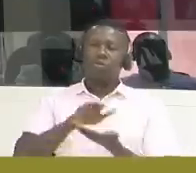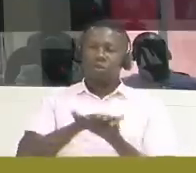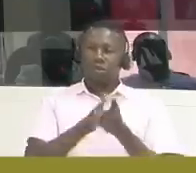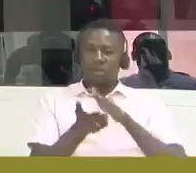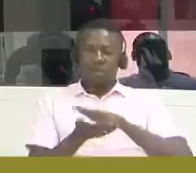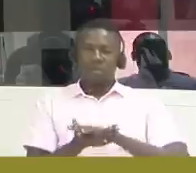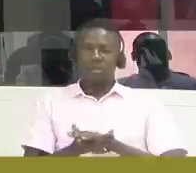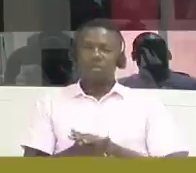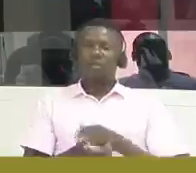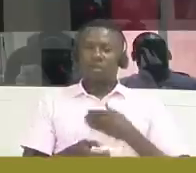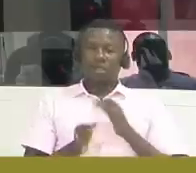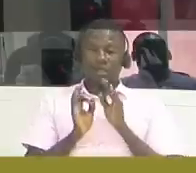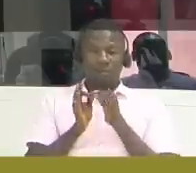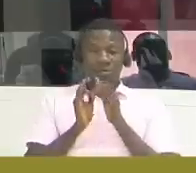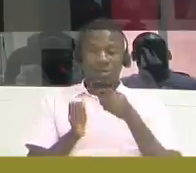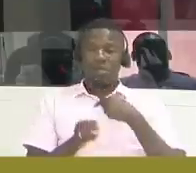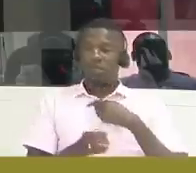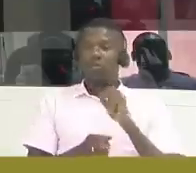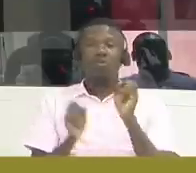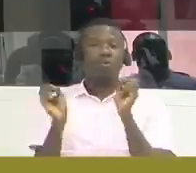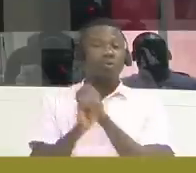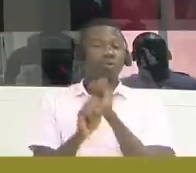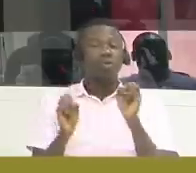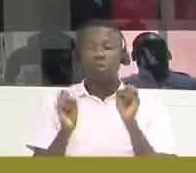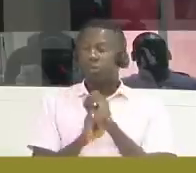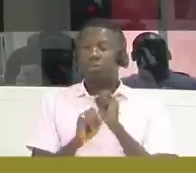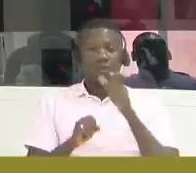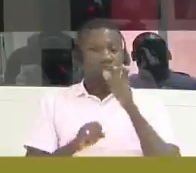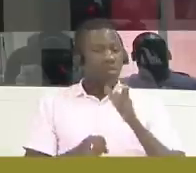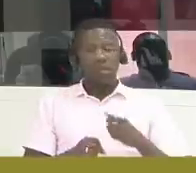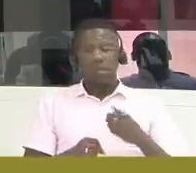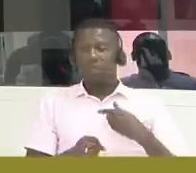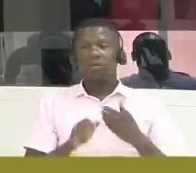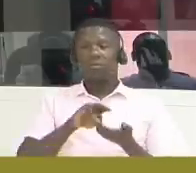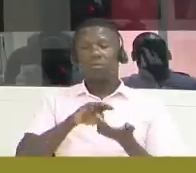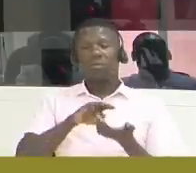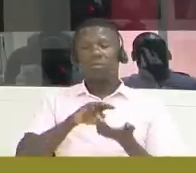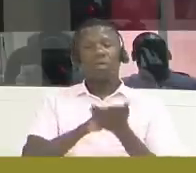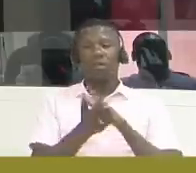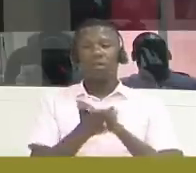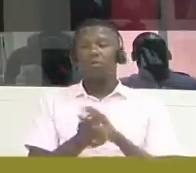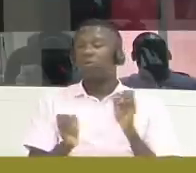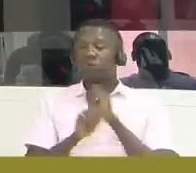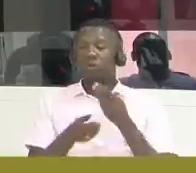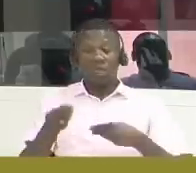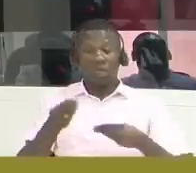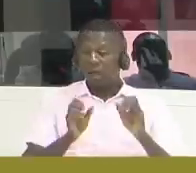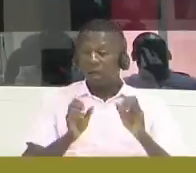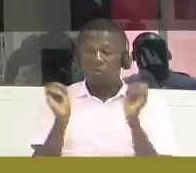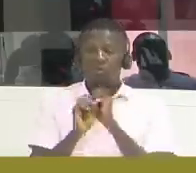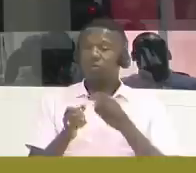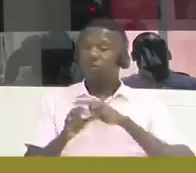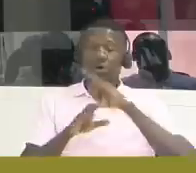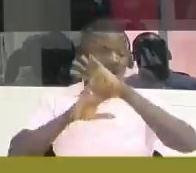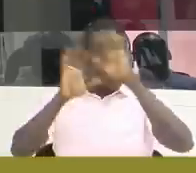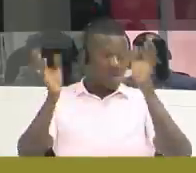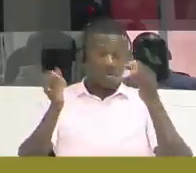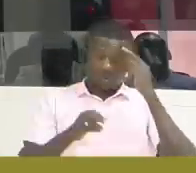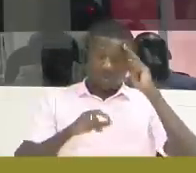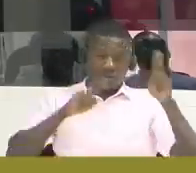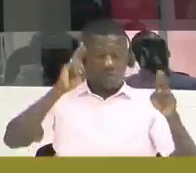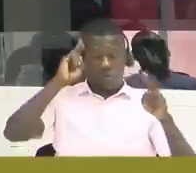She told me that there was nobody in the market, that no one was selling that day, everybody is gone home because of the